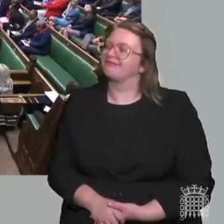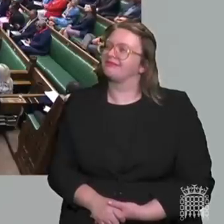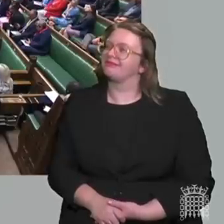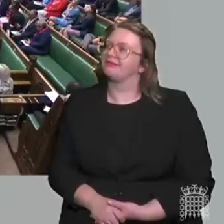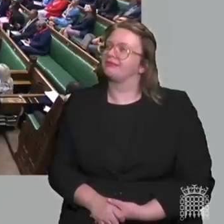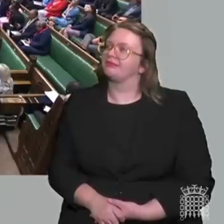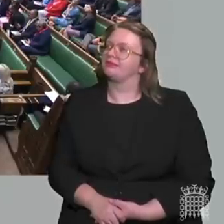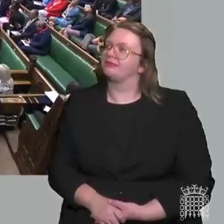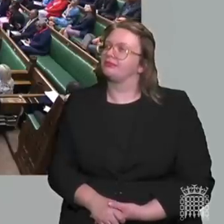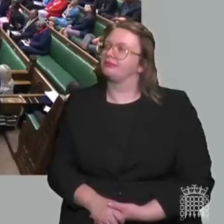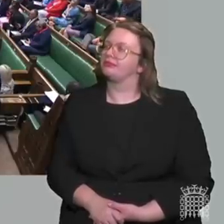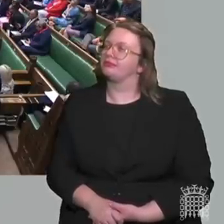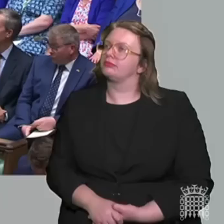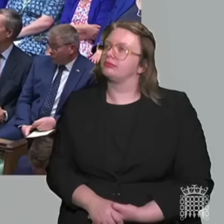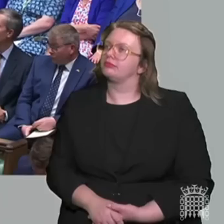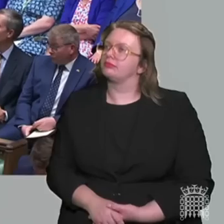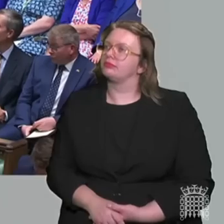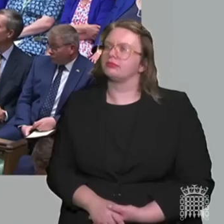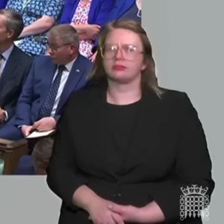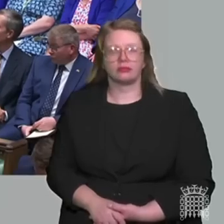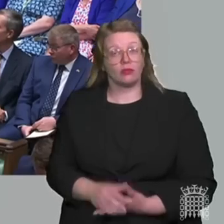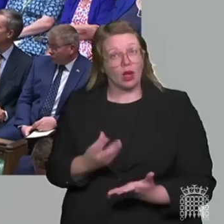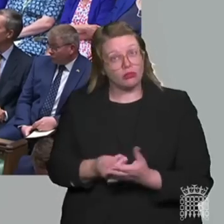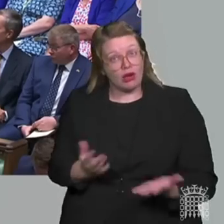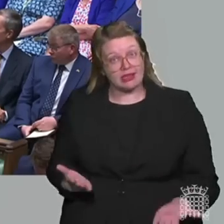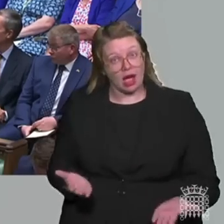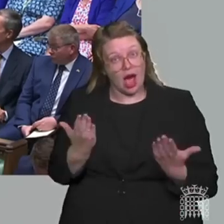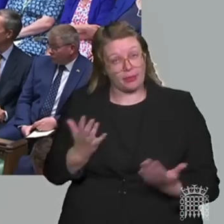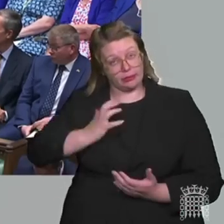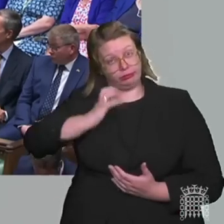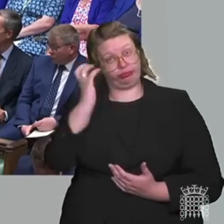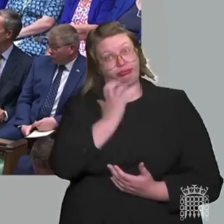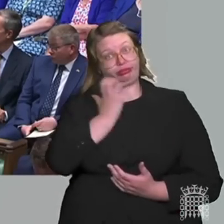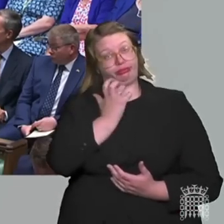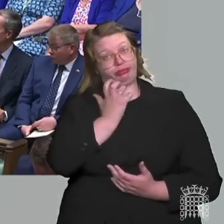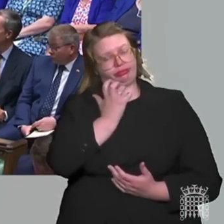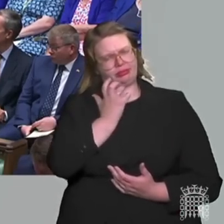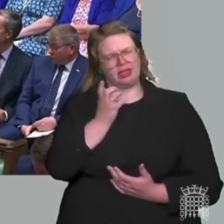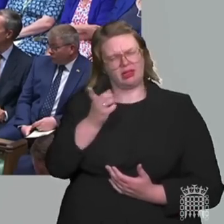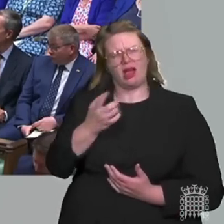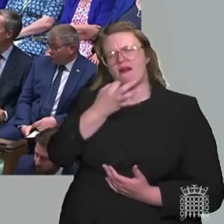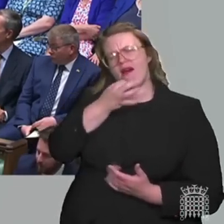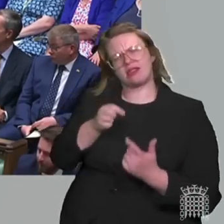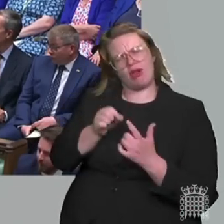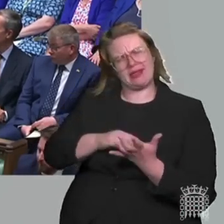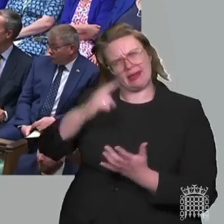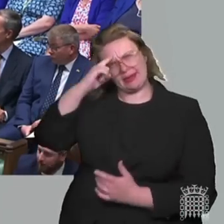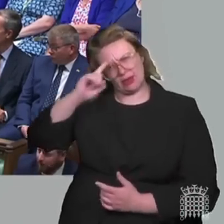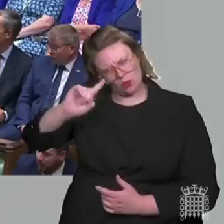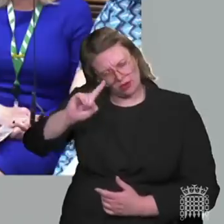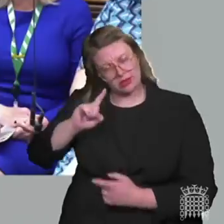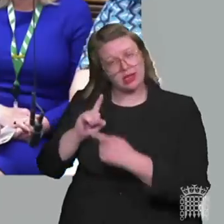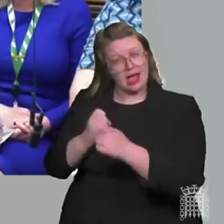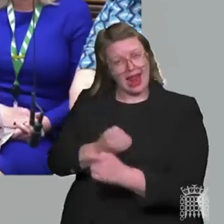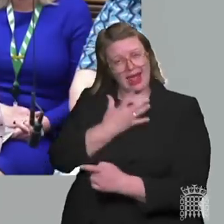Really worried about the cost of living. Will the Prime Minister agree that it is completely wrong for Labour to be introducing new ULEZ